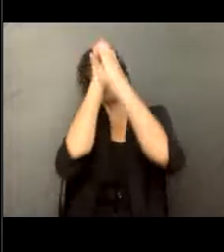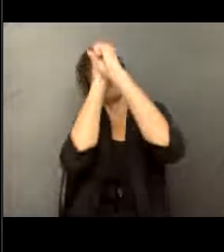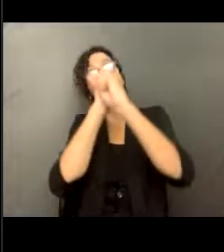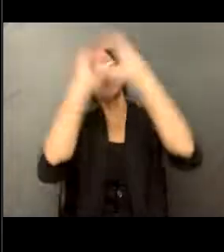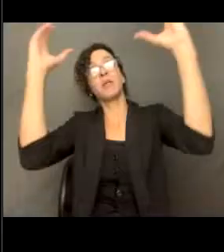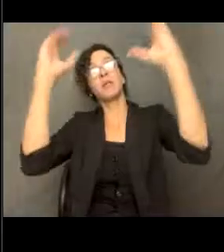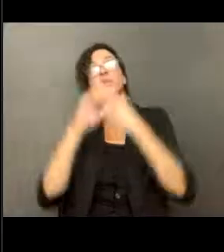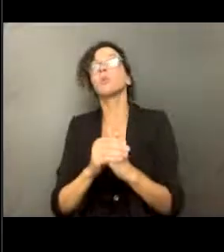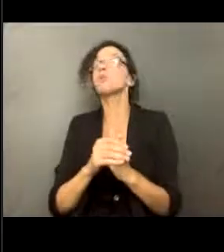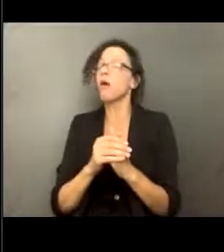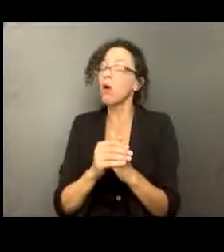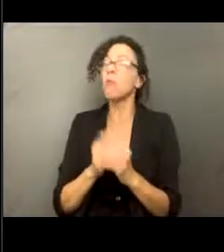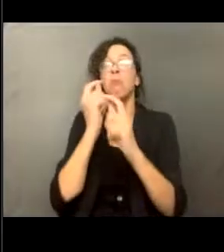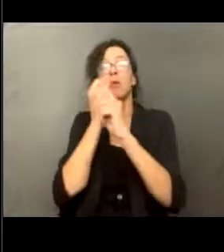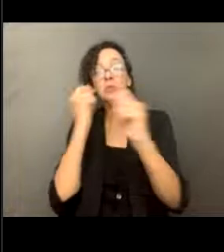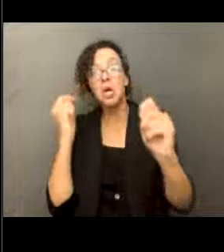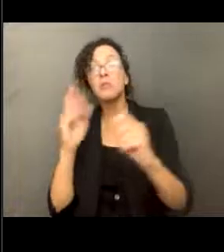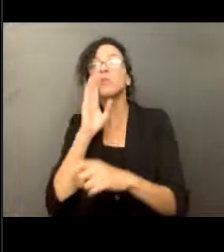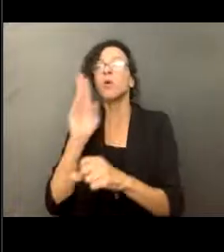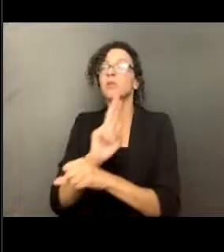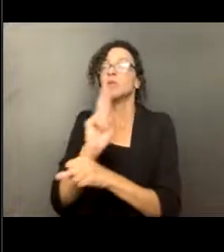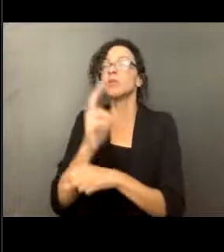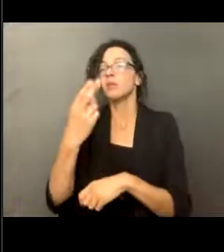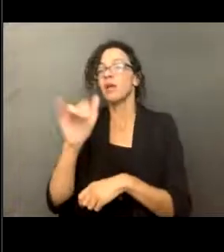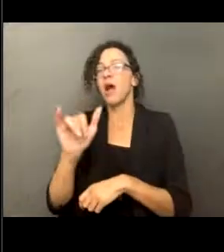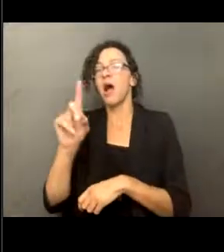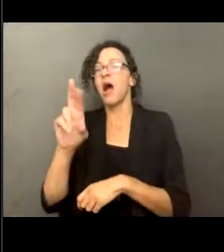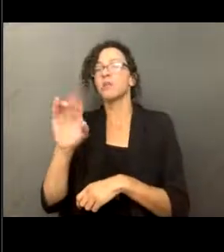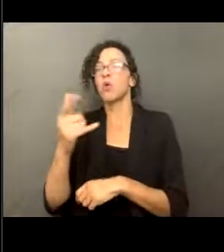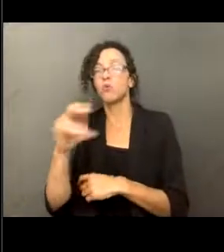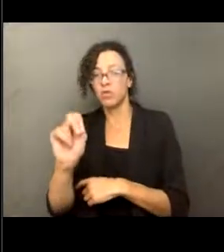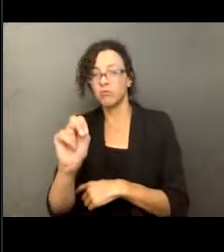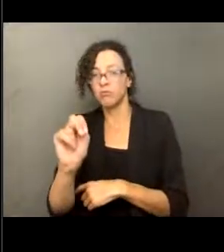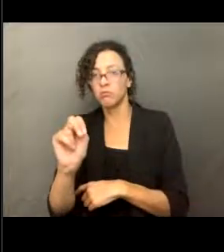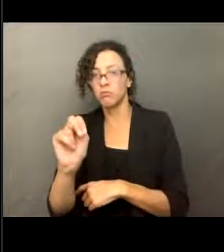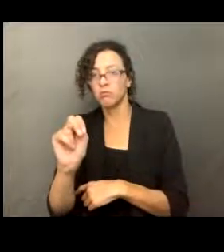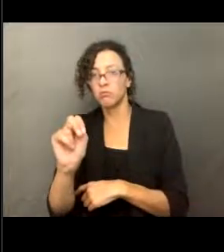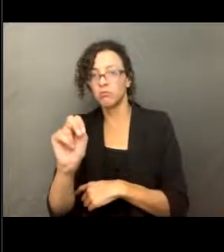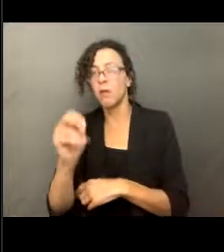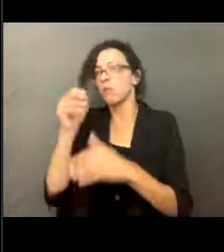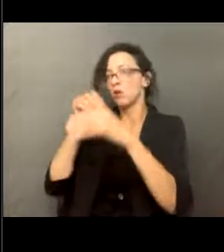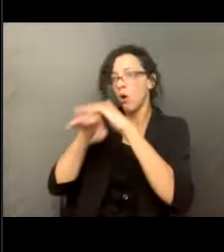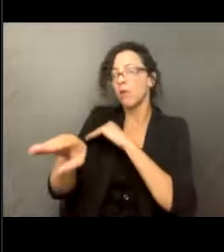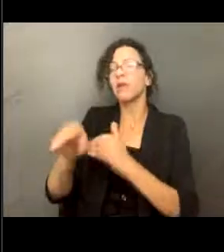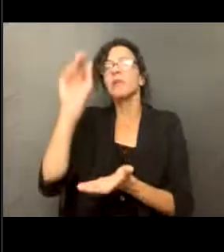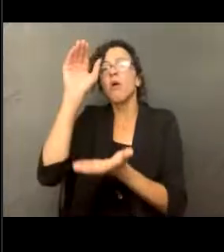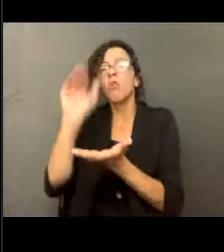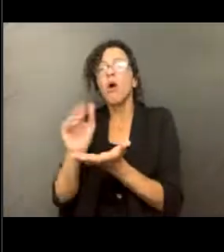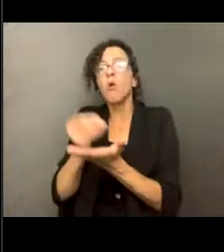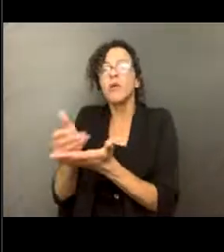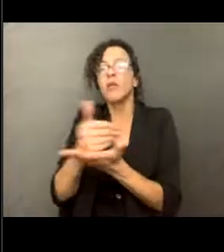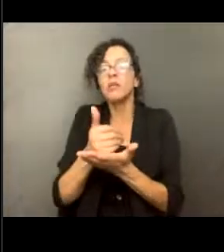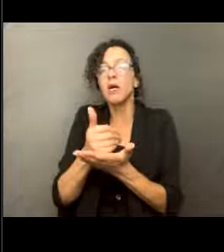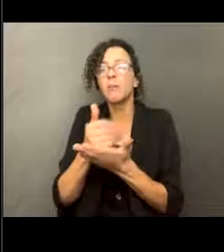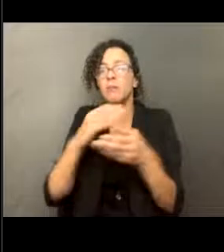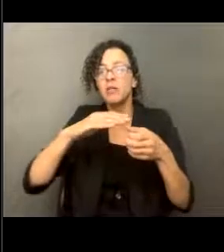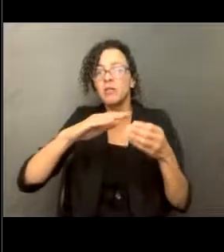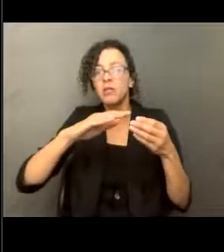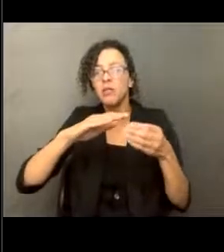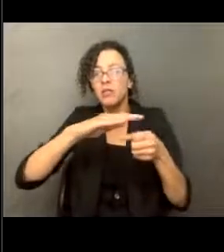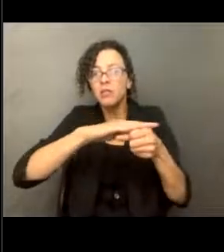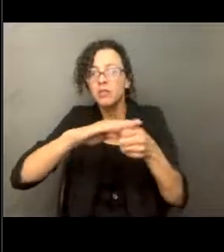still going through these low-income neighborhoods and folks are more at risk of fatalities and things like that, have we really gotten ourselves